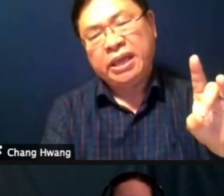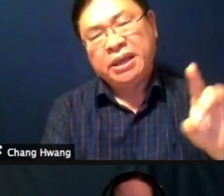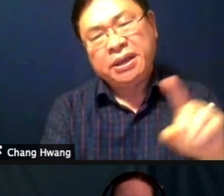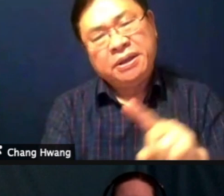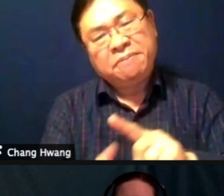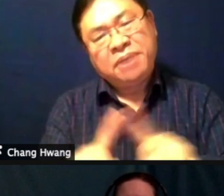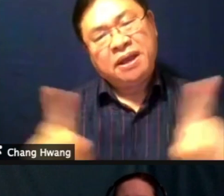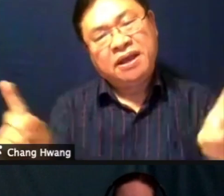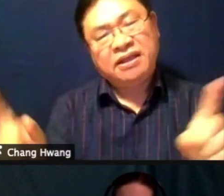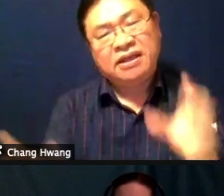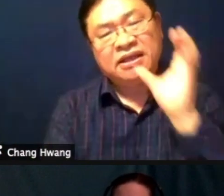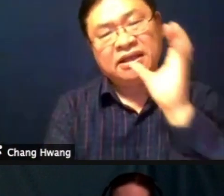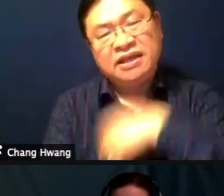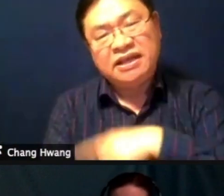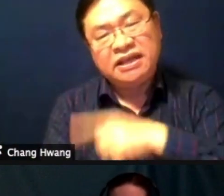up,